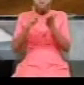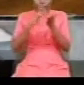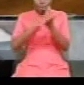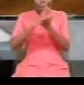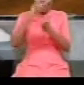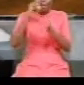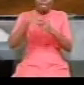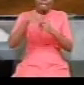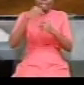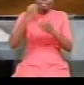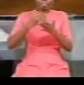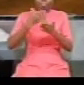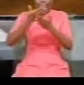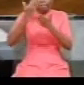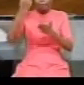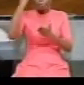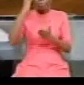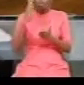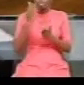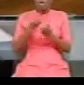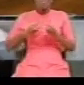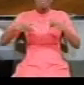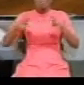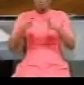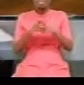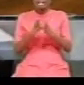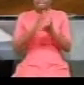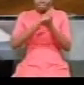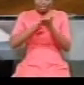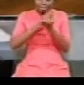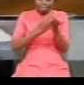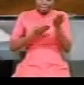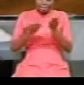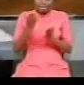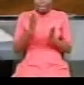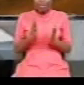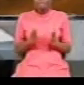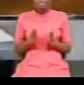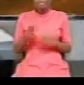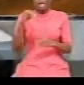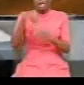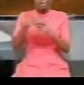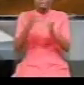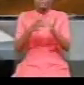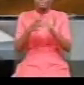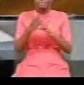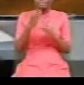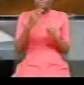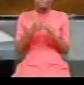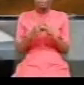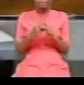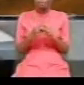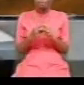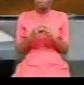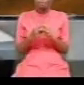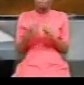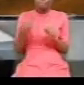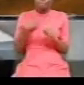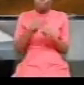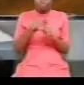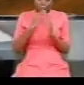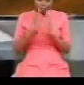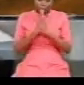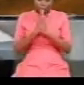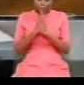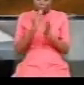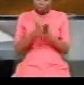the sight of God. Worthy service. In Jesus' name we